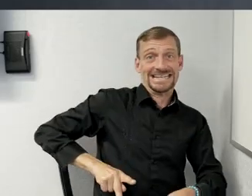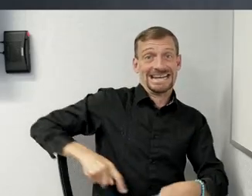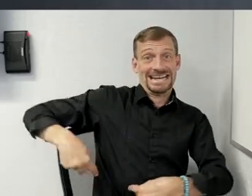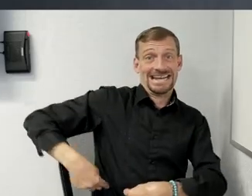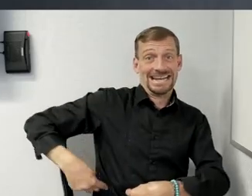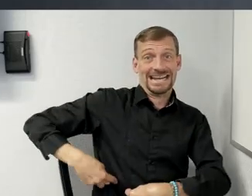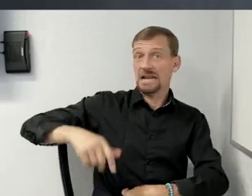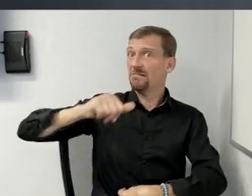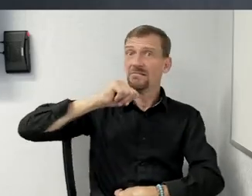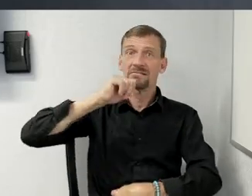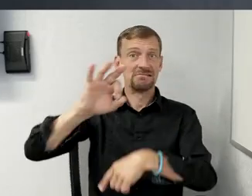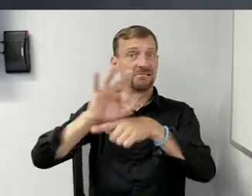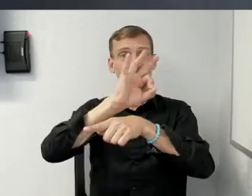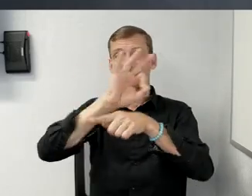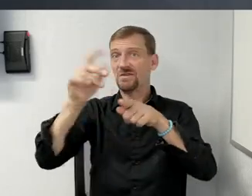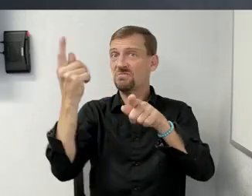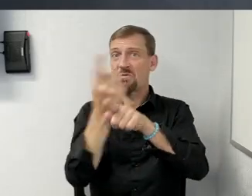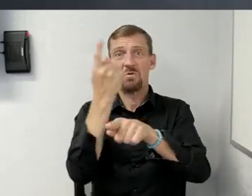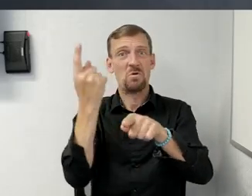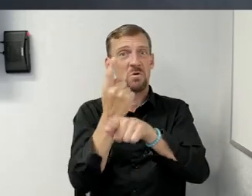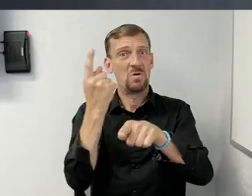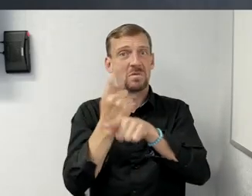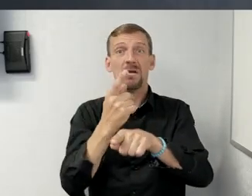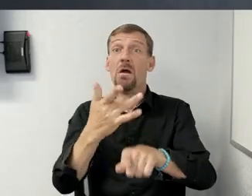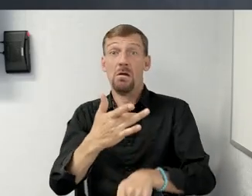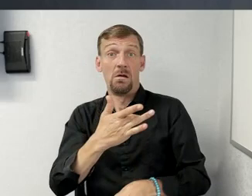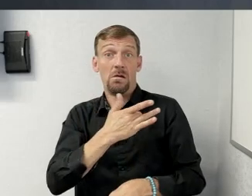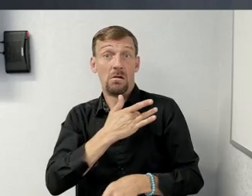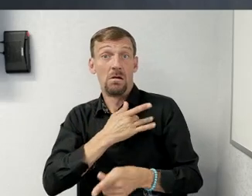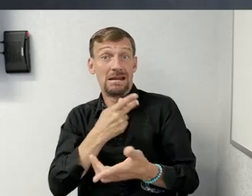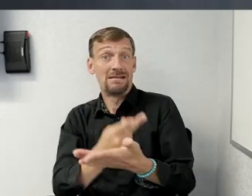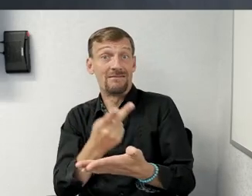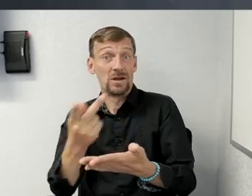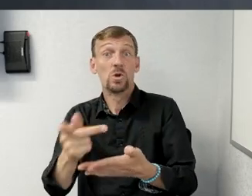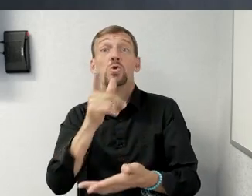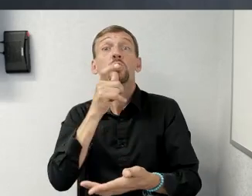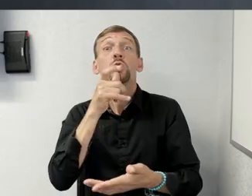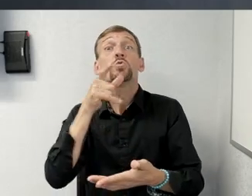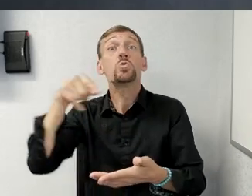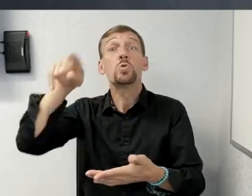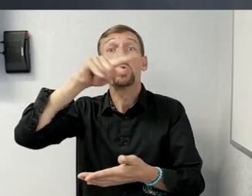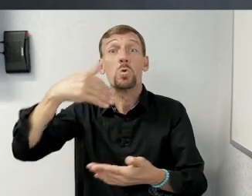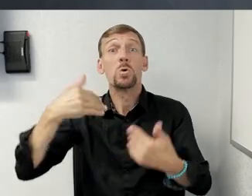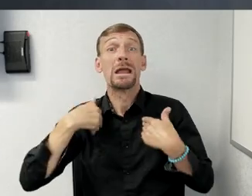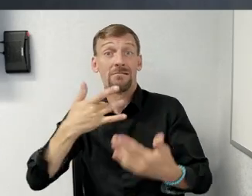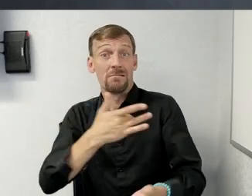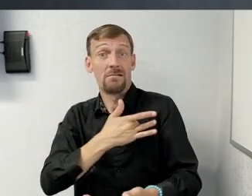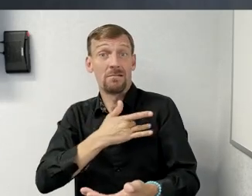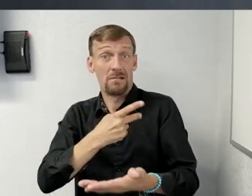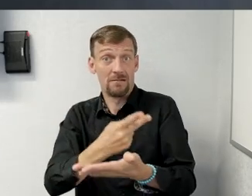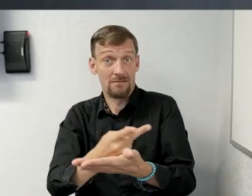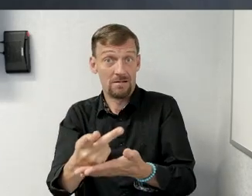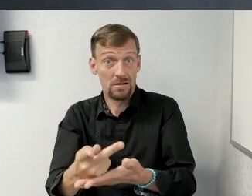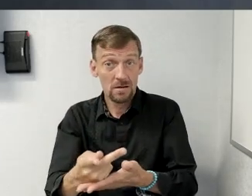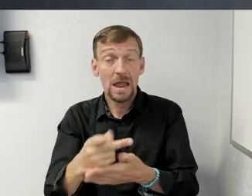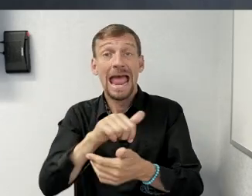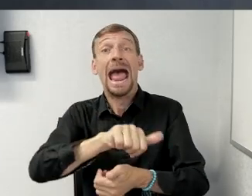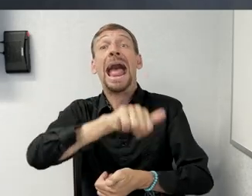well. Heart failure, patients with congestive heart failure, other cardiovascular